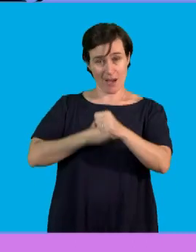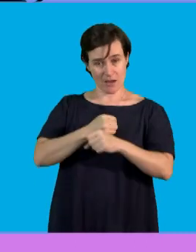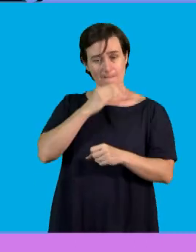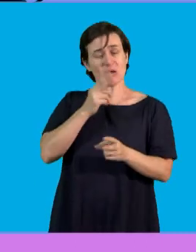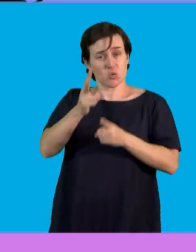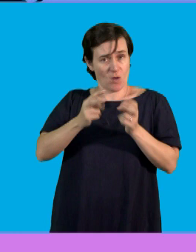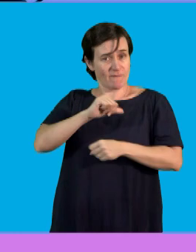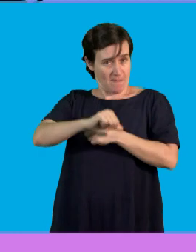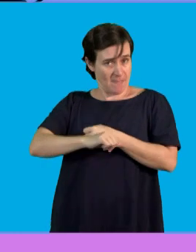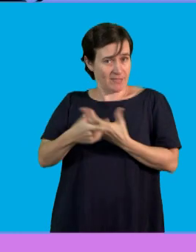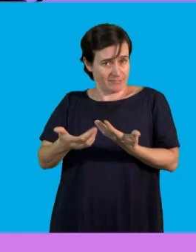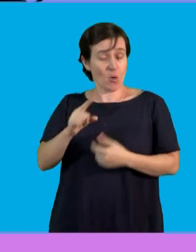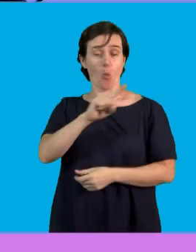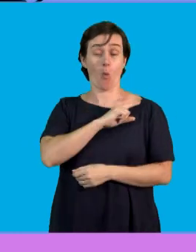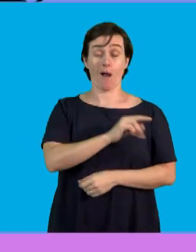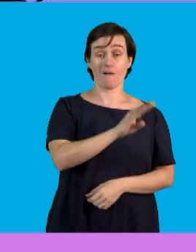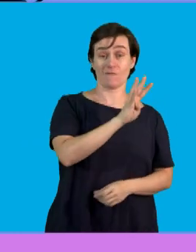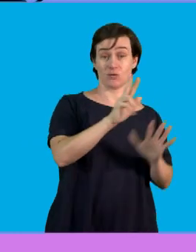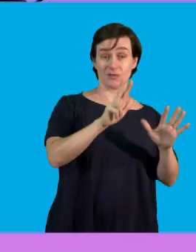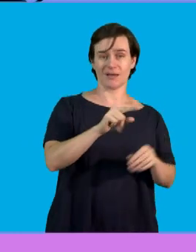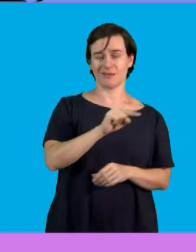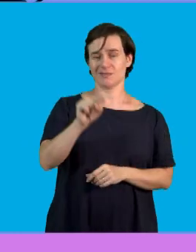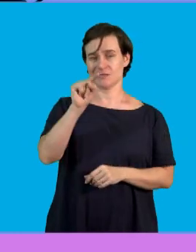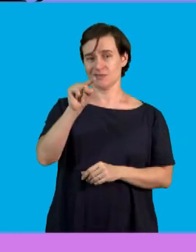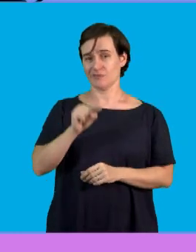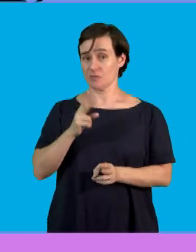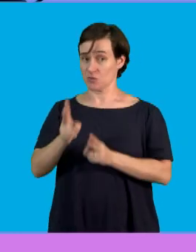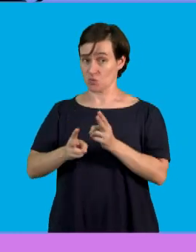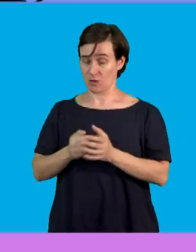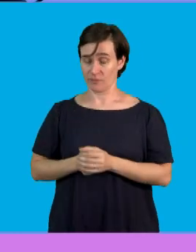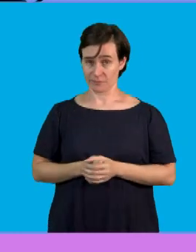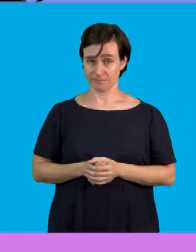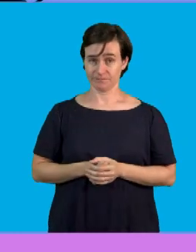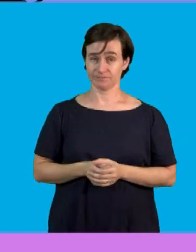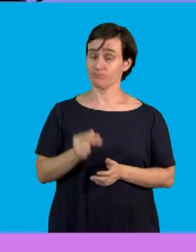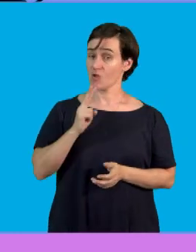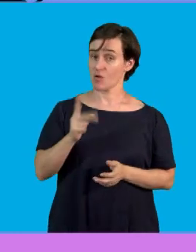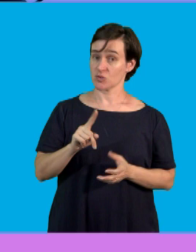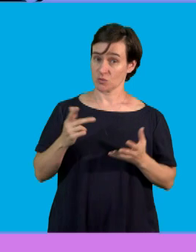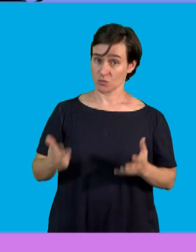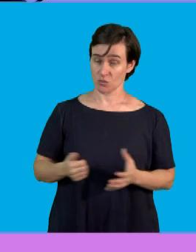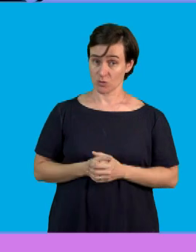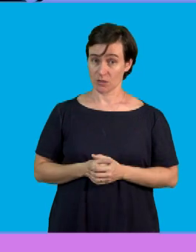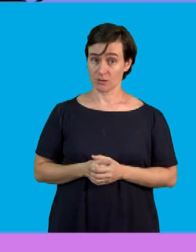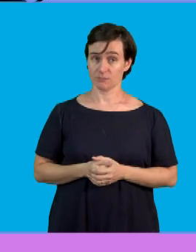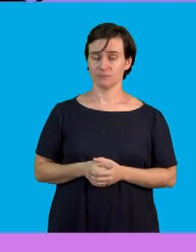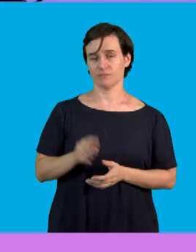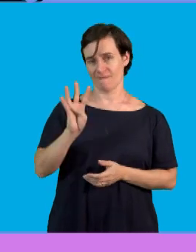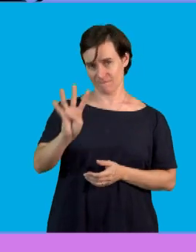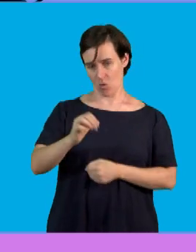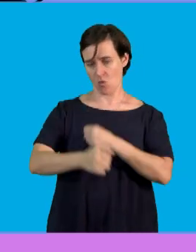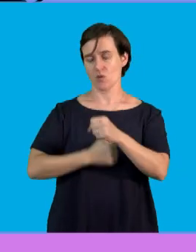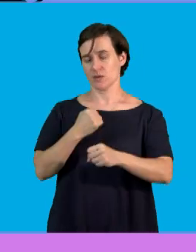12 months. That's why we are dividing by 12. So when you have 48 divided by 12, so that will give you